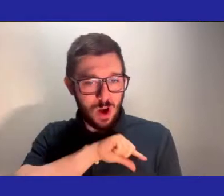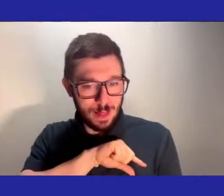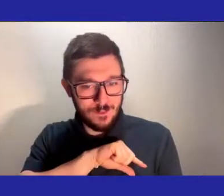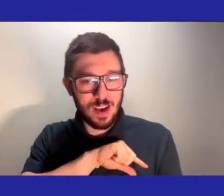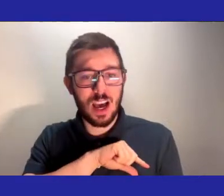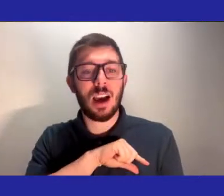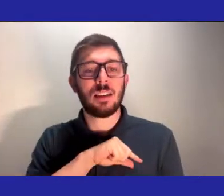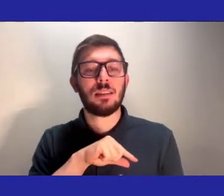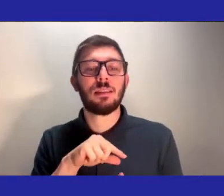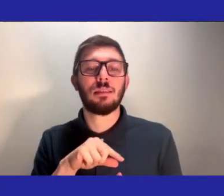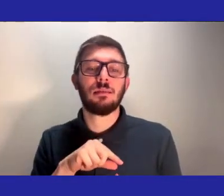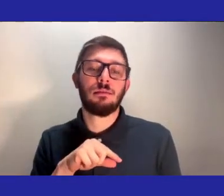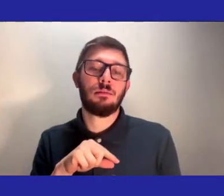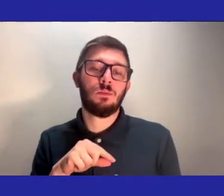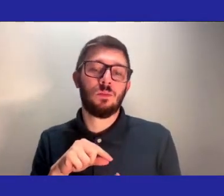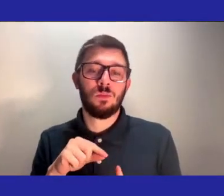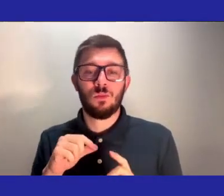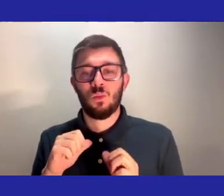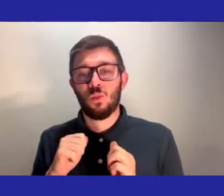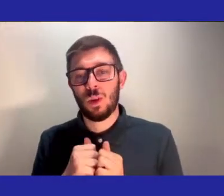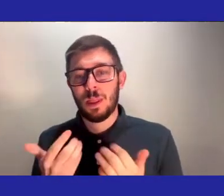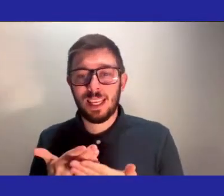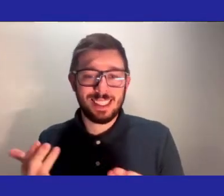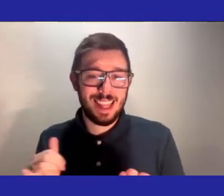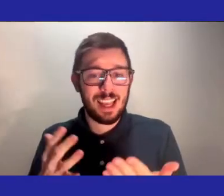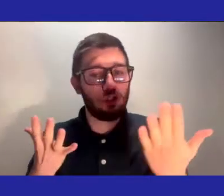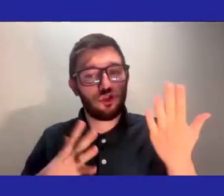bathing, housekeeping, and meal preparation.